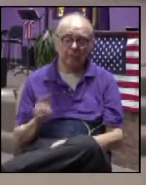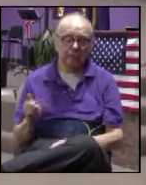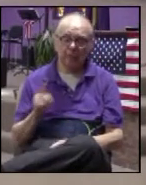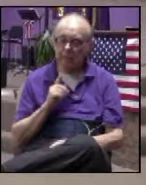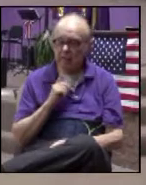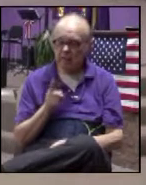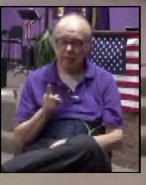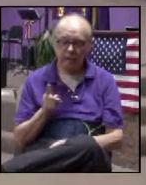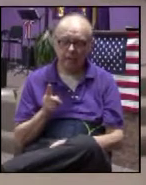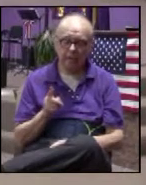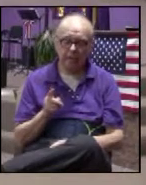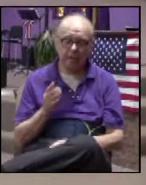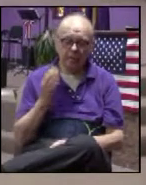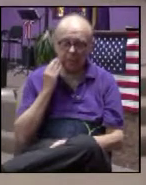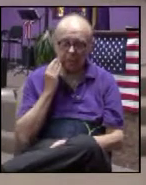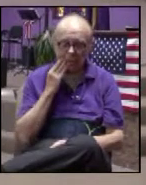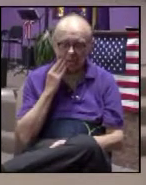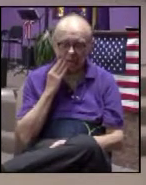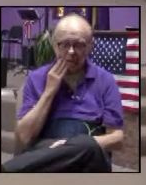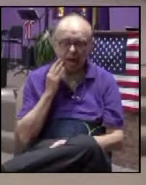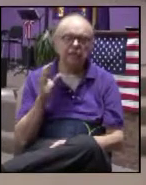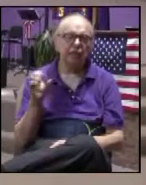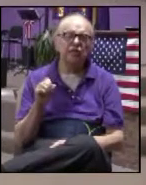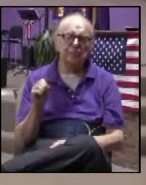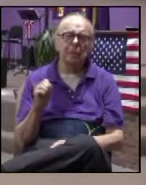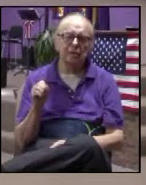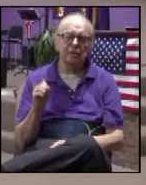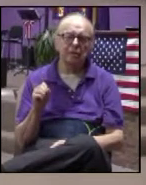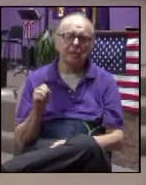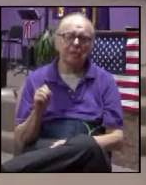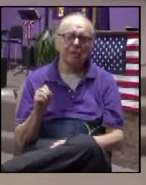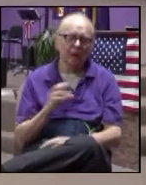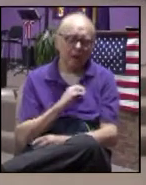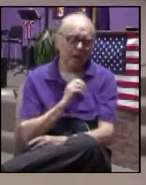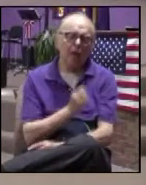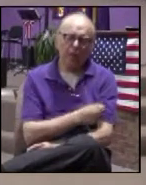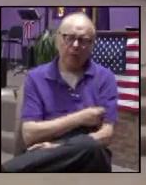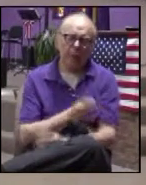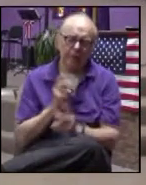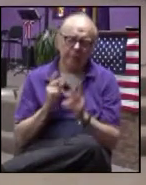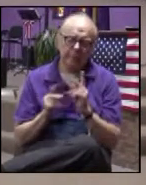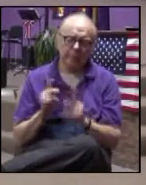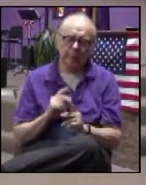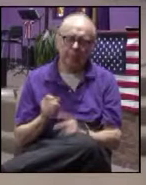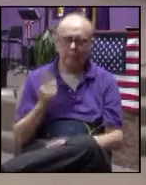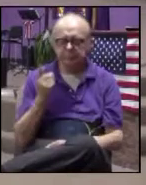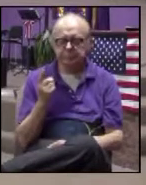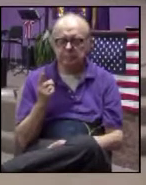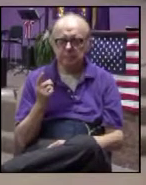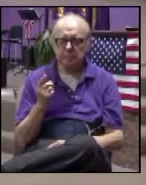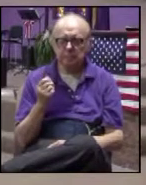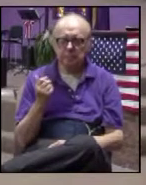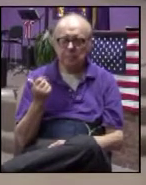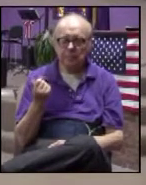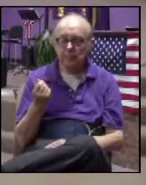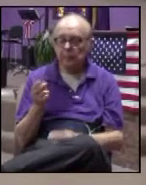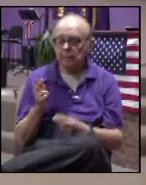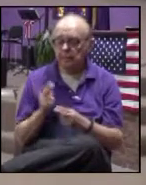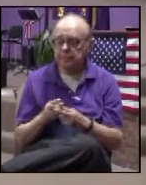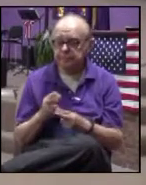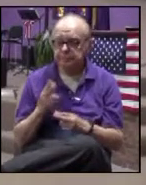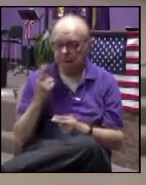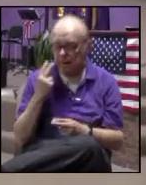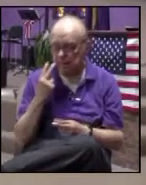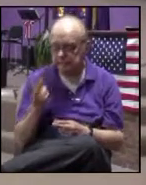actually were recognized as smisha. And you'll recognize a couple of names if